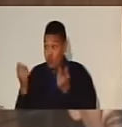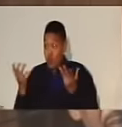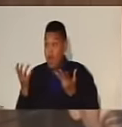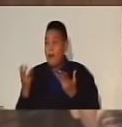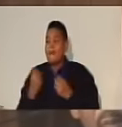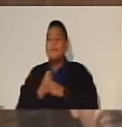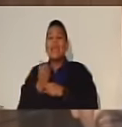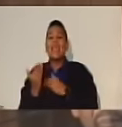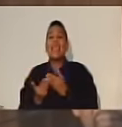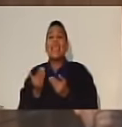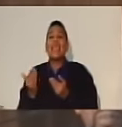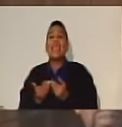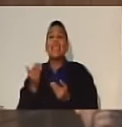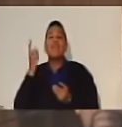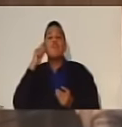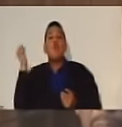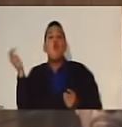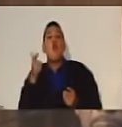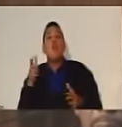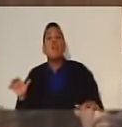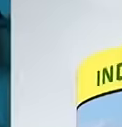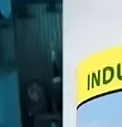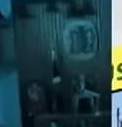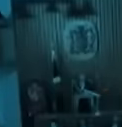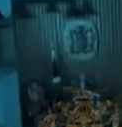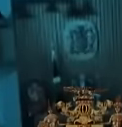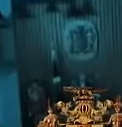makes it easier for everybody to do business.